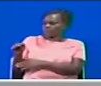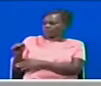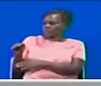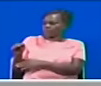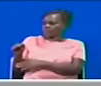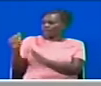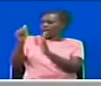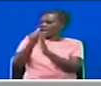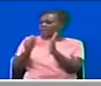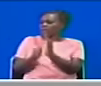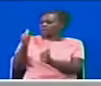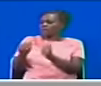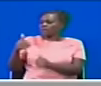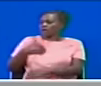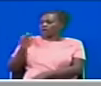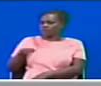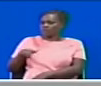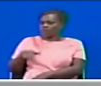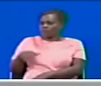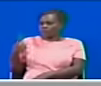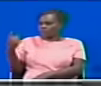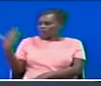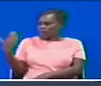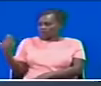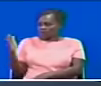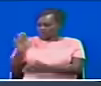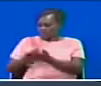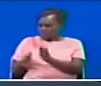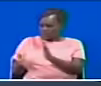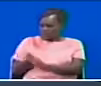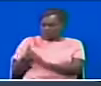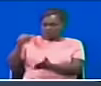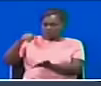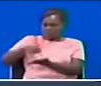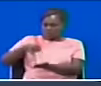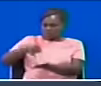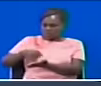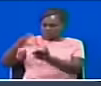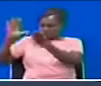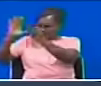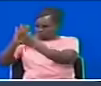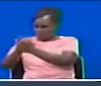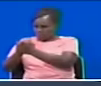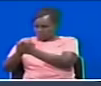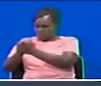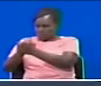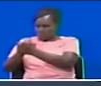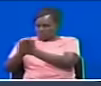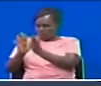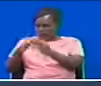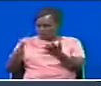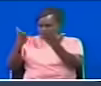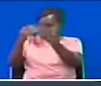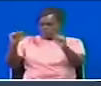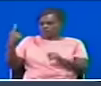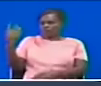what agenda it has for women? One thing, even without bringing in Jubilee or my president, is that